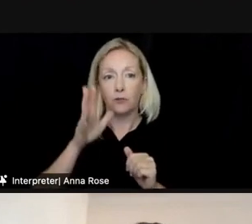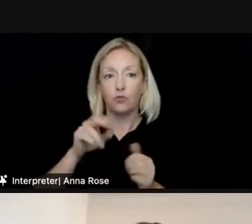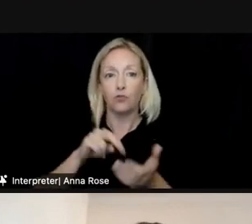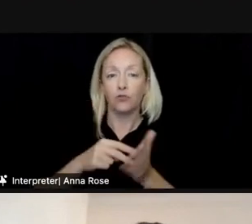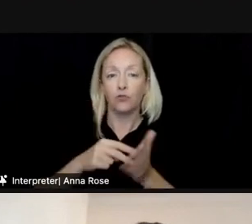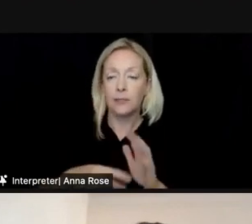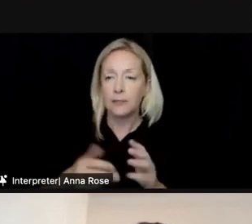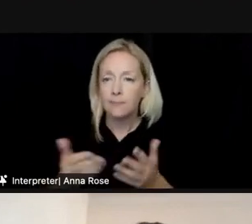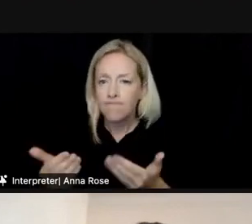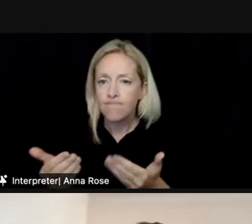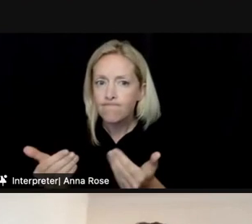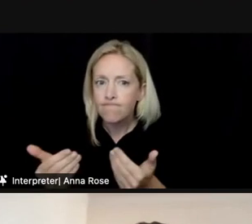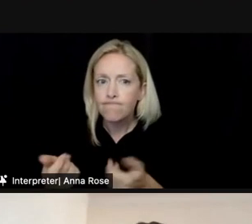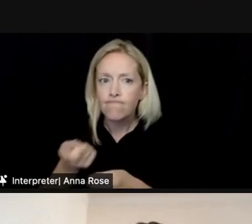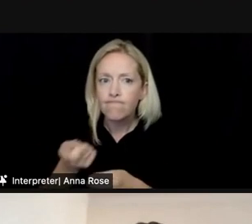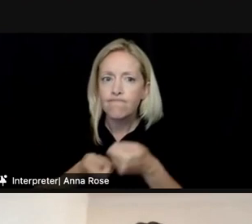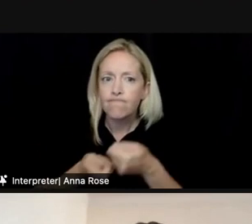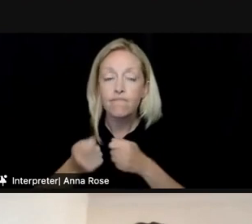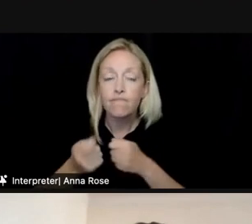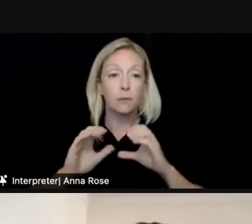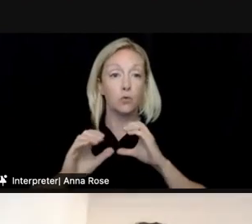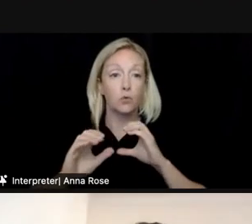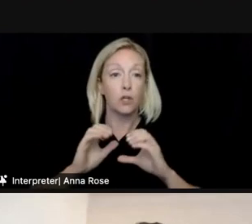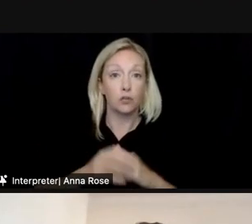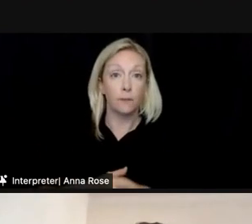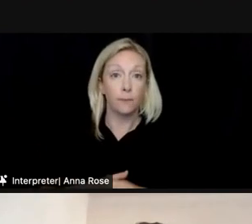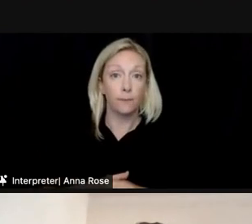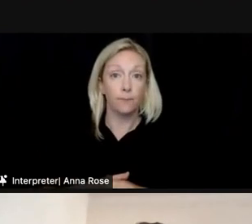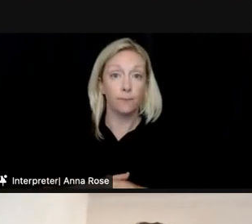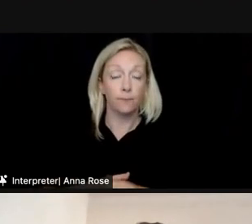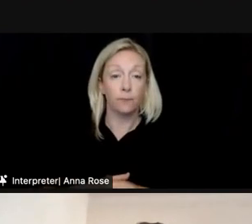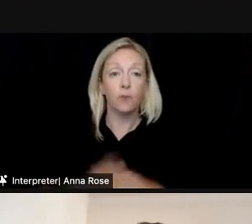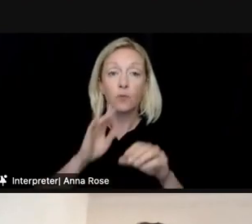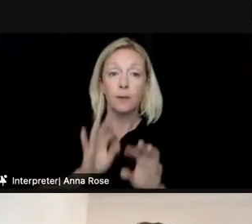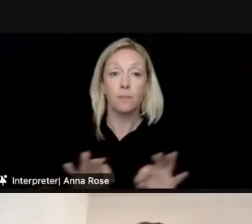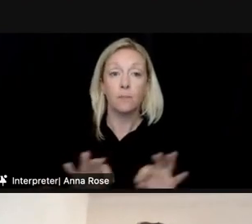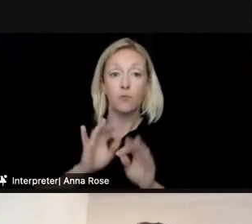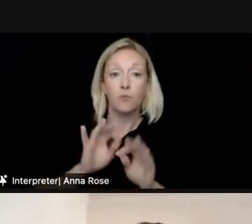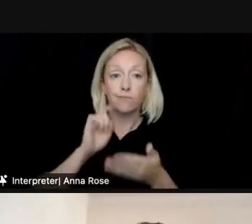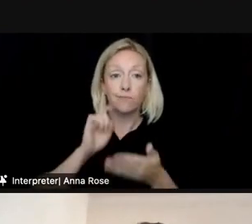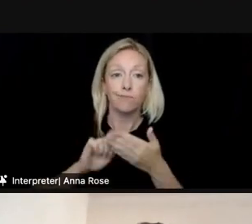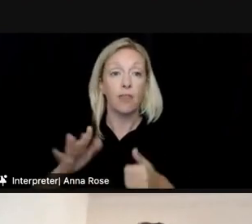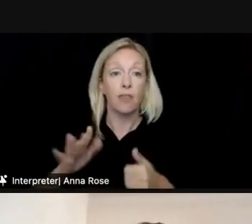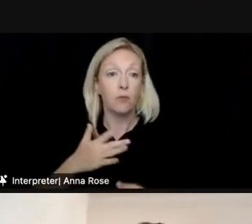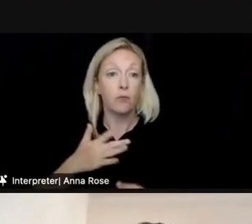to communicate. So that's really where those likes and dislikes comes into play.